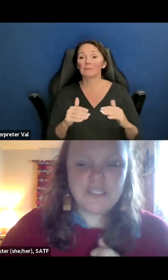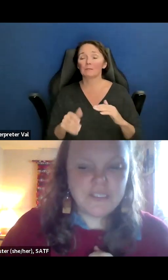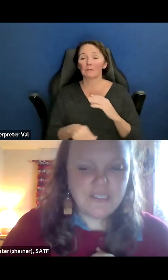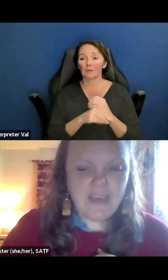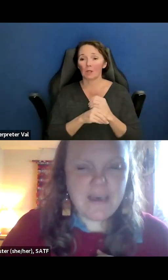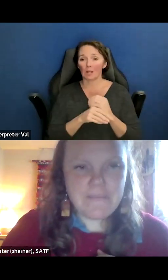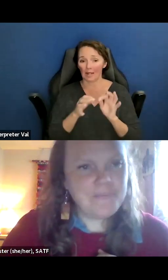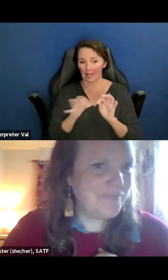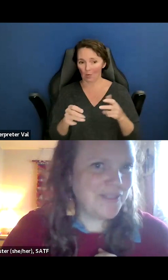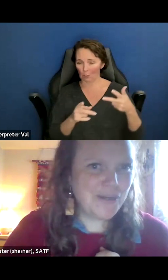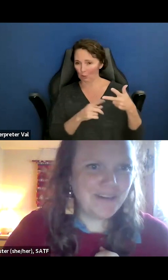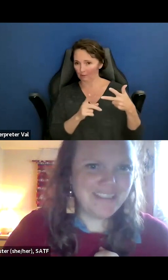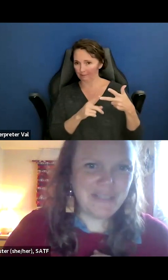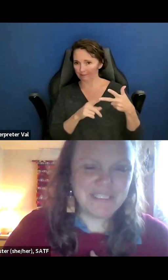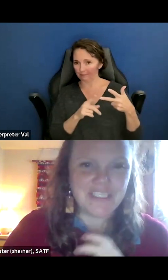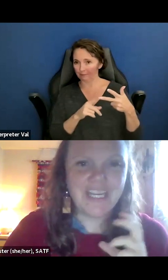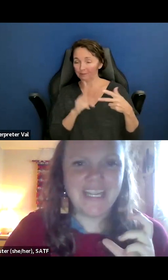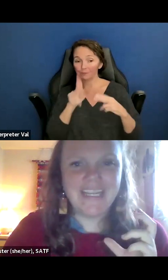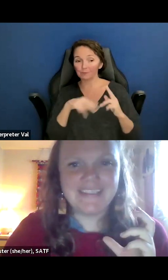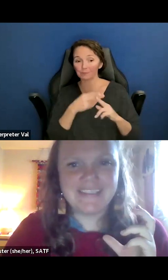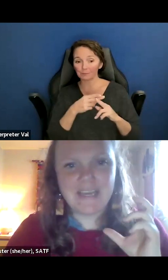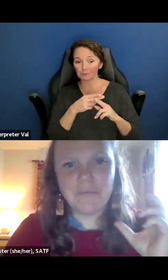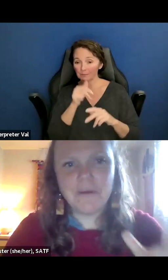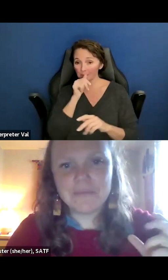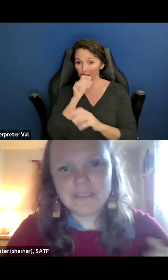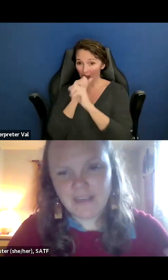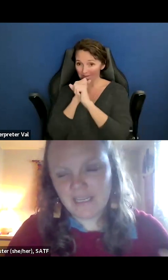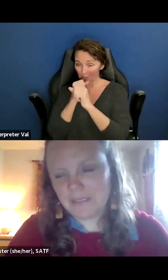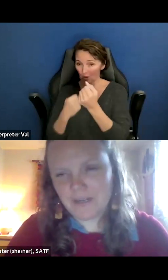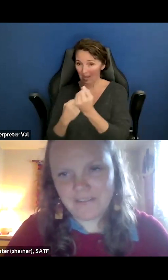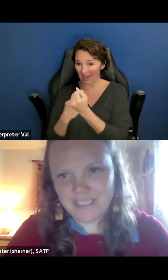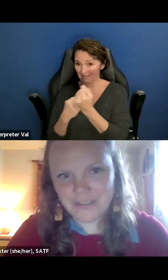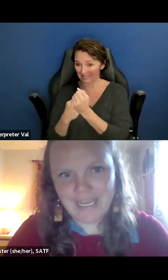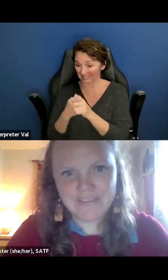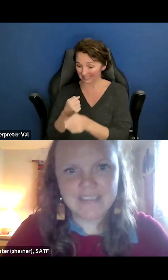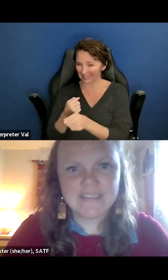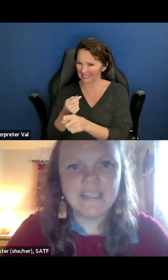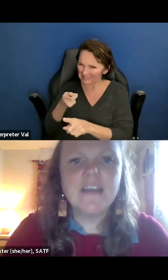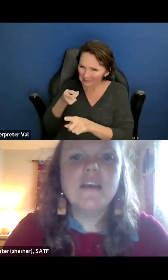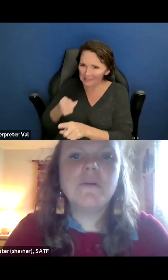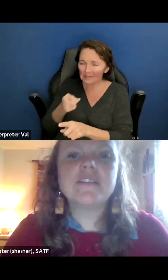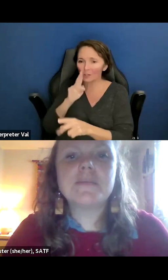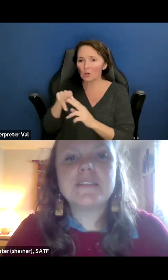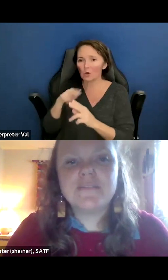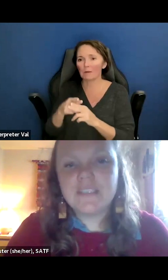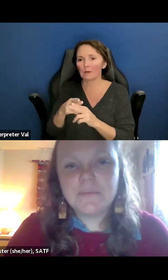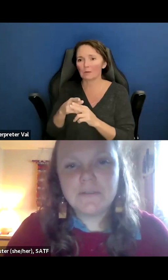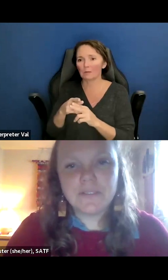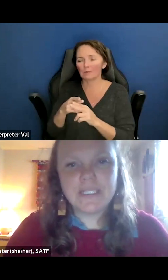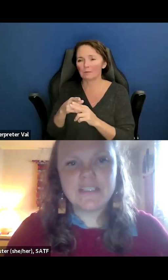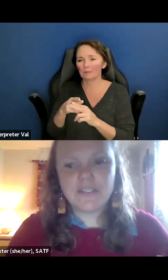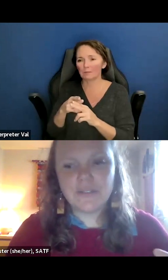One additional note on language is that when we're talking about confidential advocacy, we are